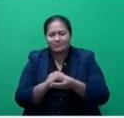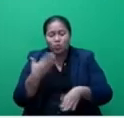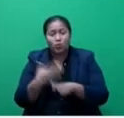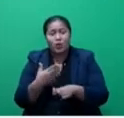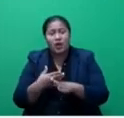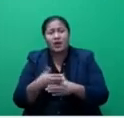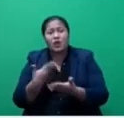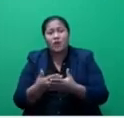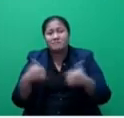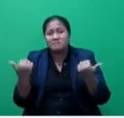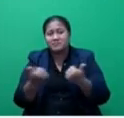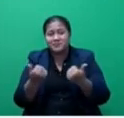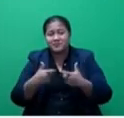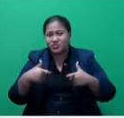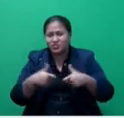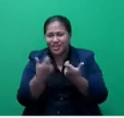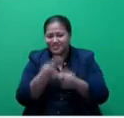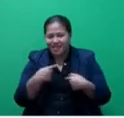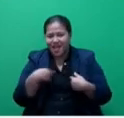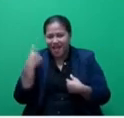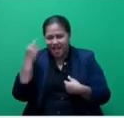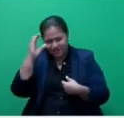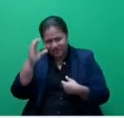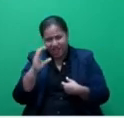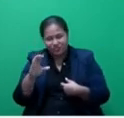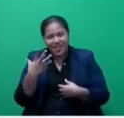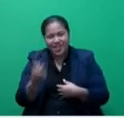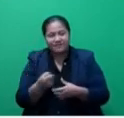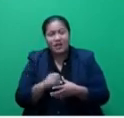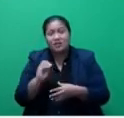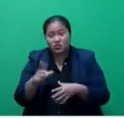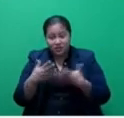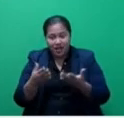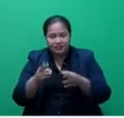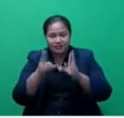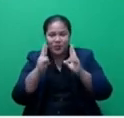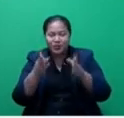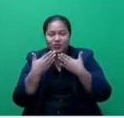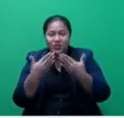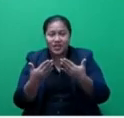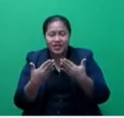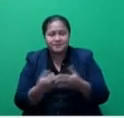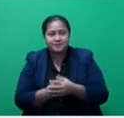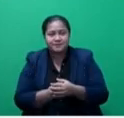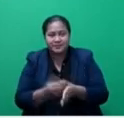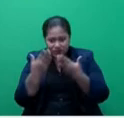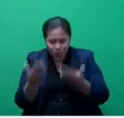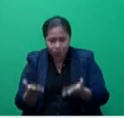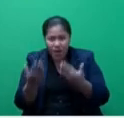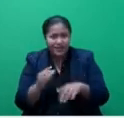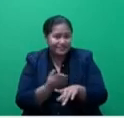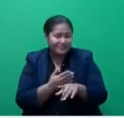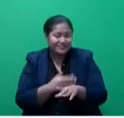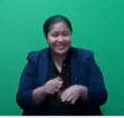many challenges that face our nation. On that note, sir, I wish to commend and thank the and thank and honor the former Leader of Opposition,